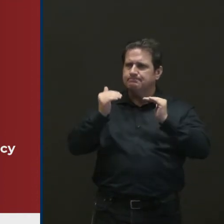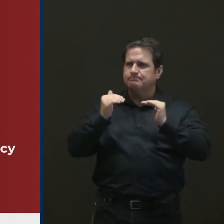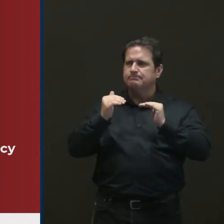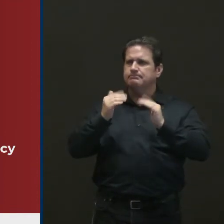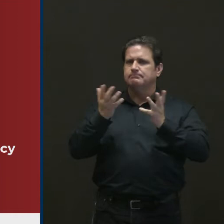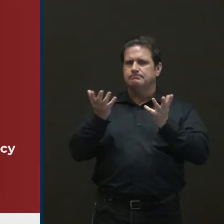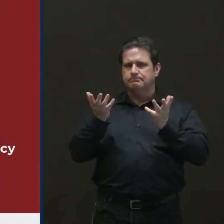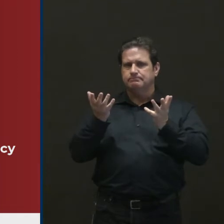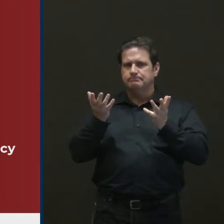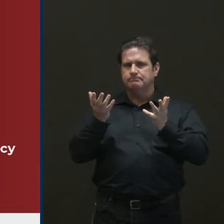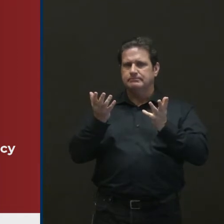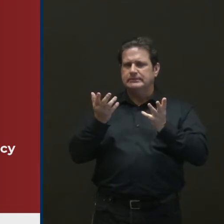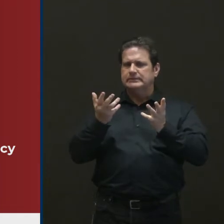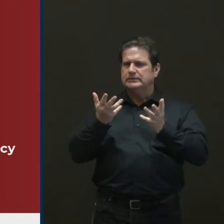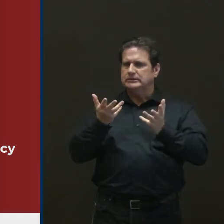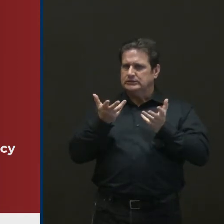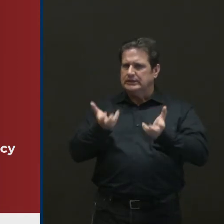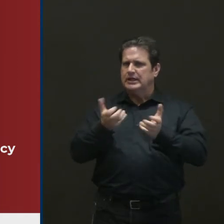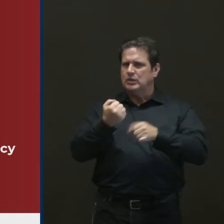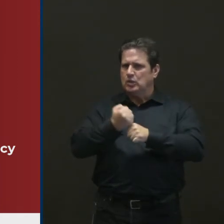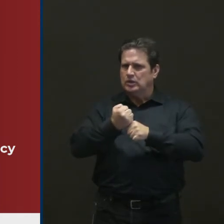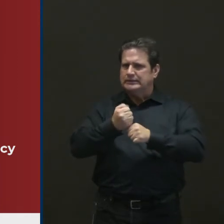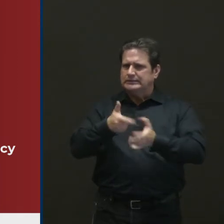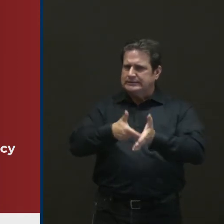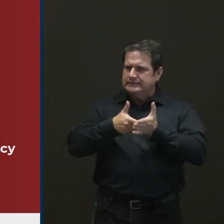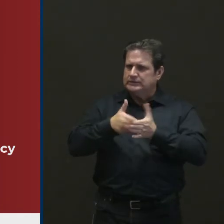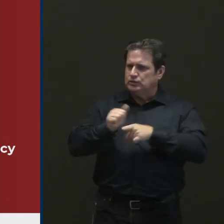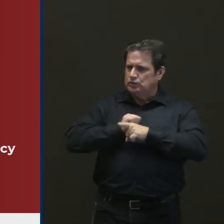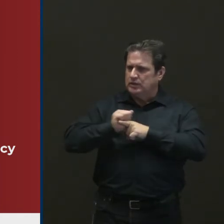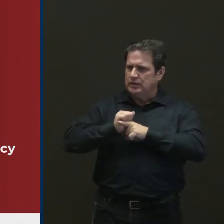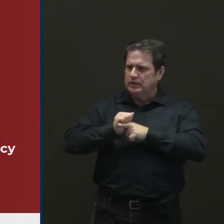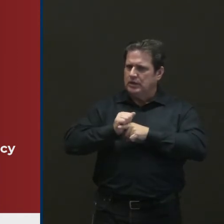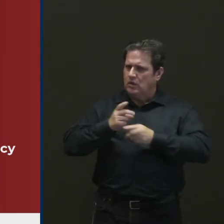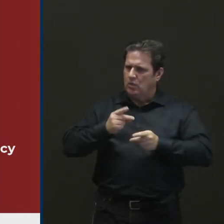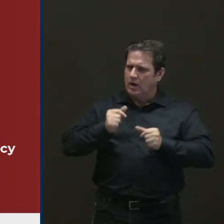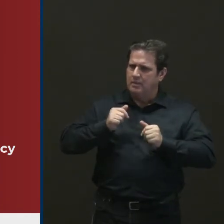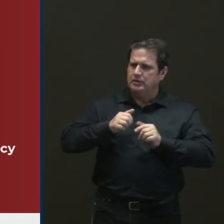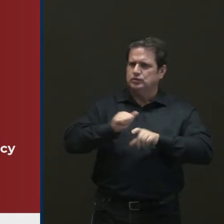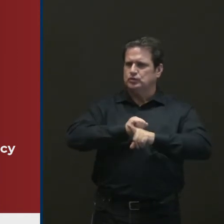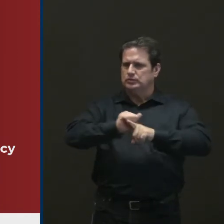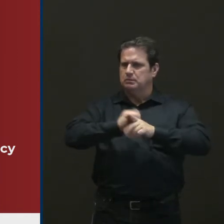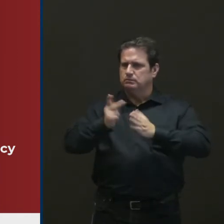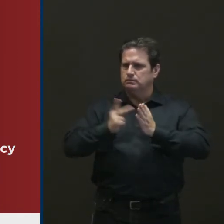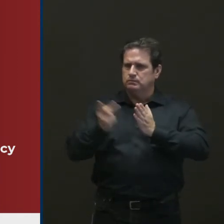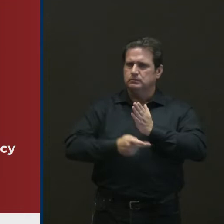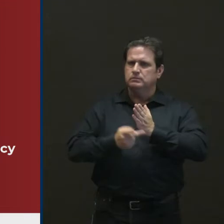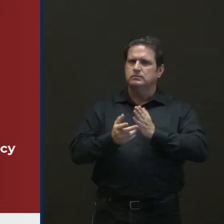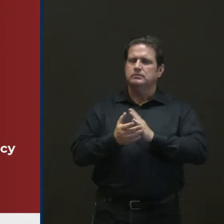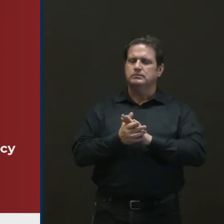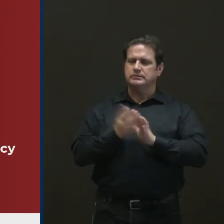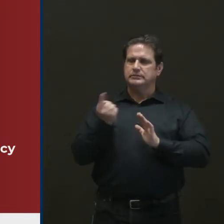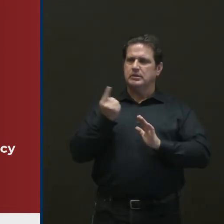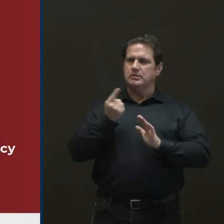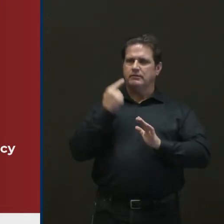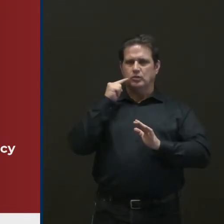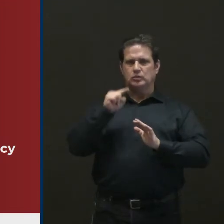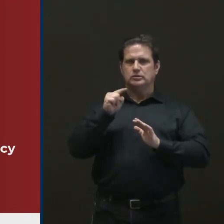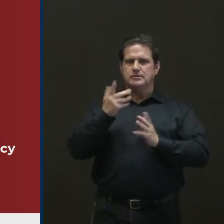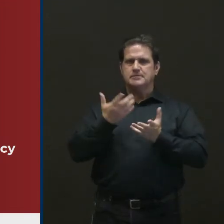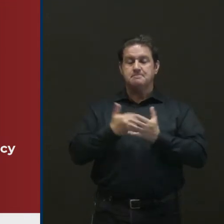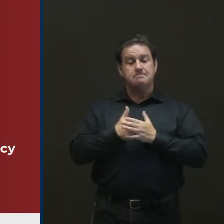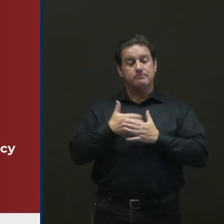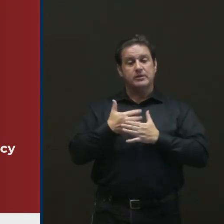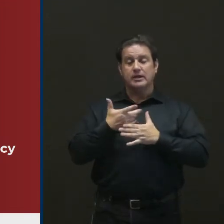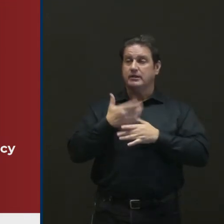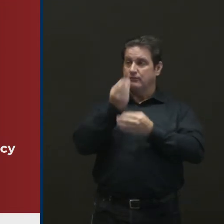for high demand jobs in our workforce, that rapid workforce training program is something for you. You can